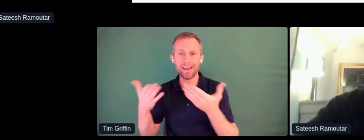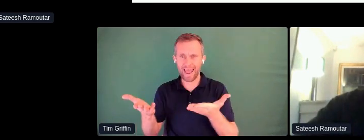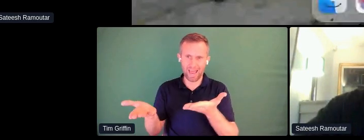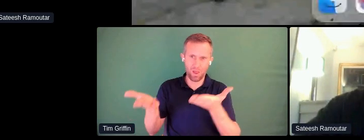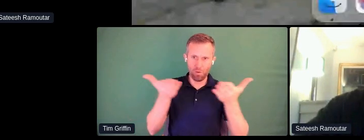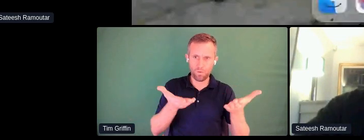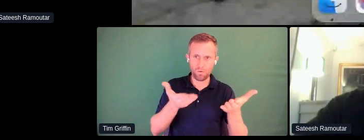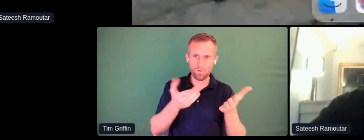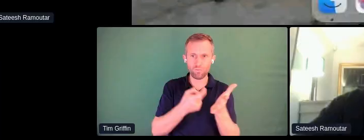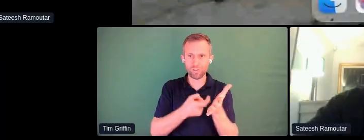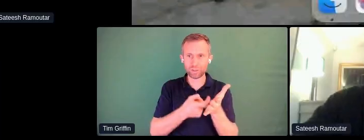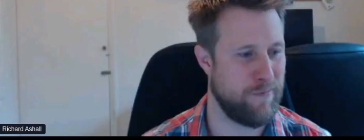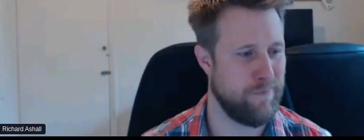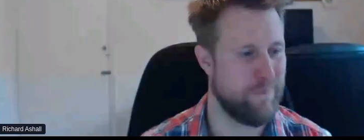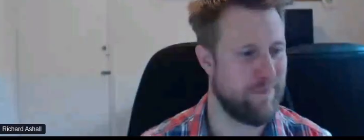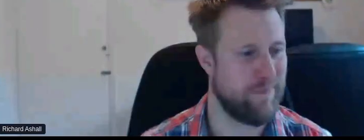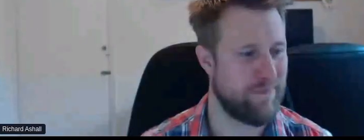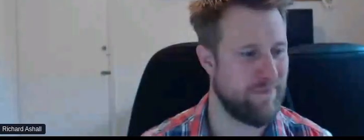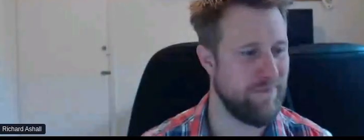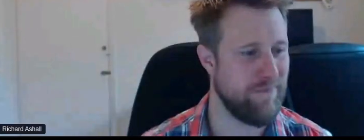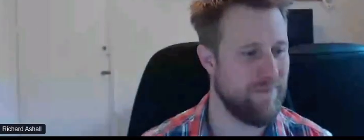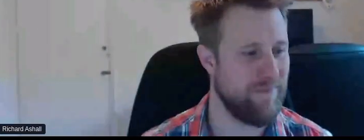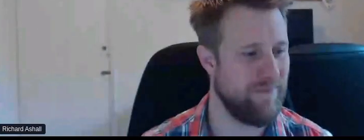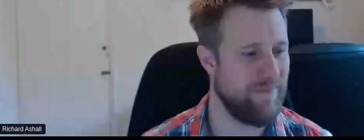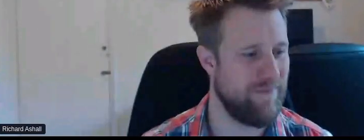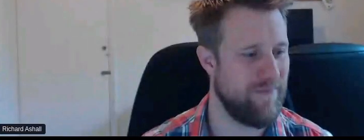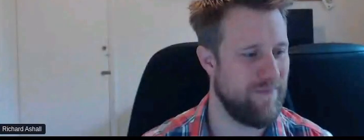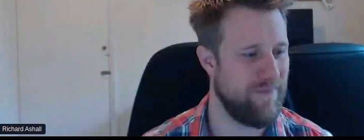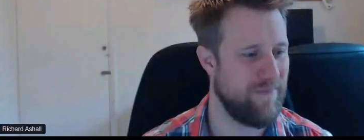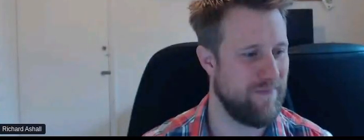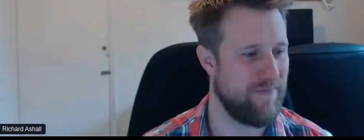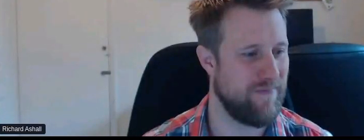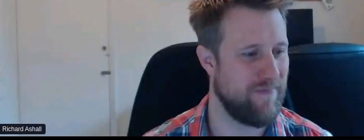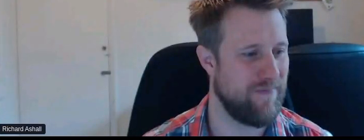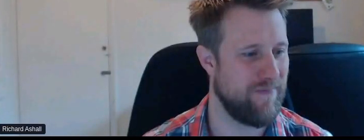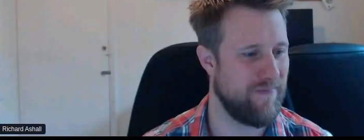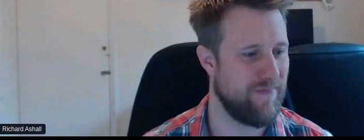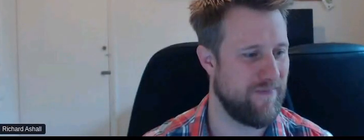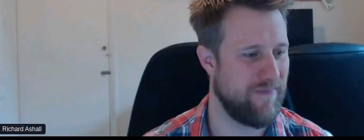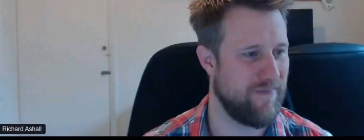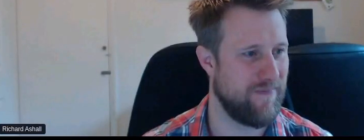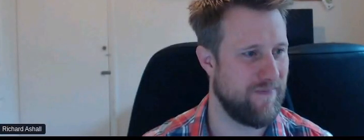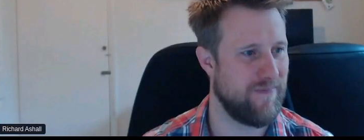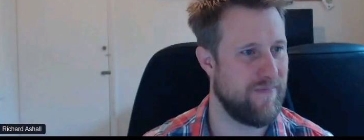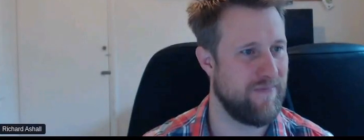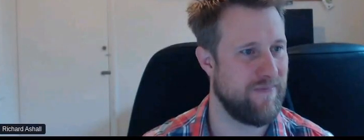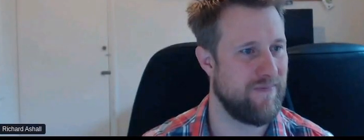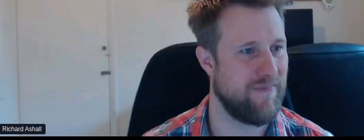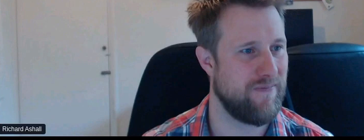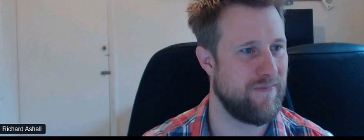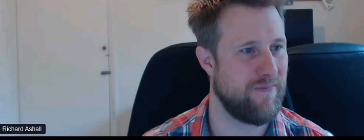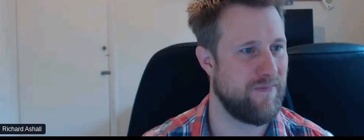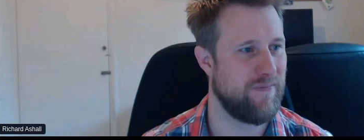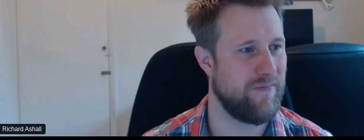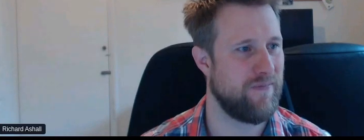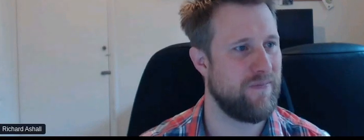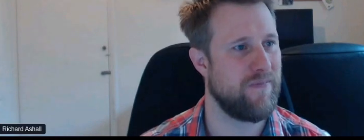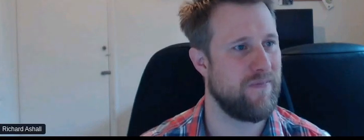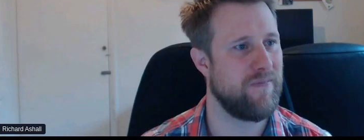stop sharing. If you could just bear with Richard a moment as he connects and shares his screen.